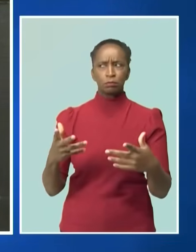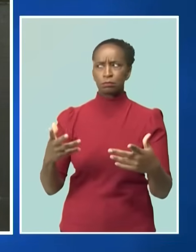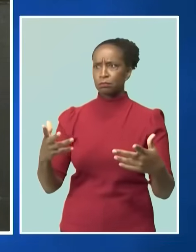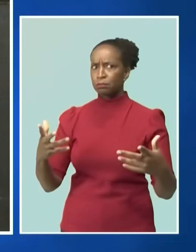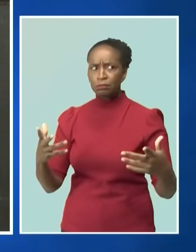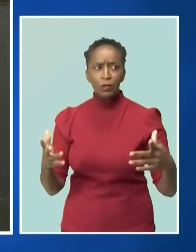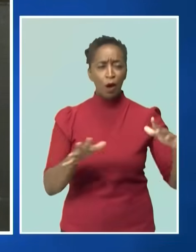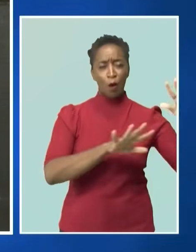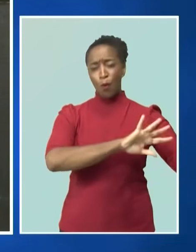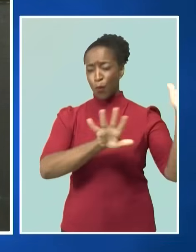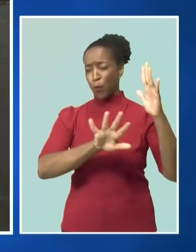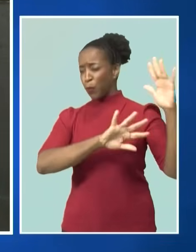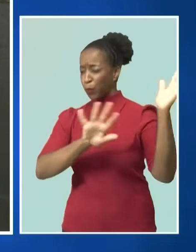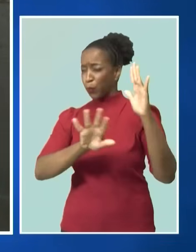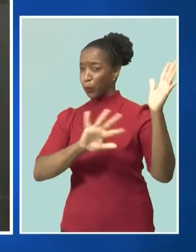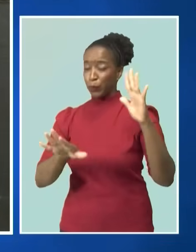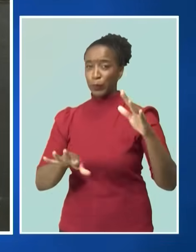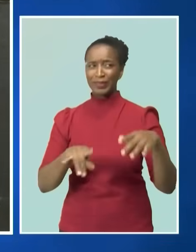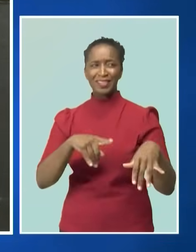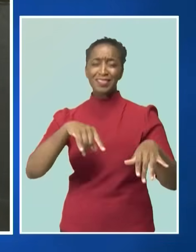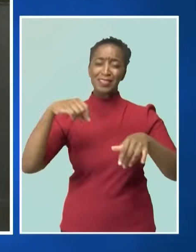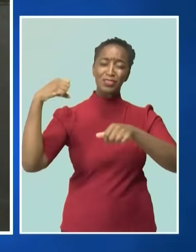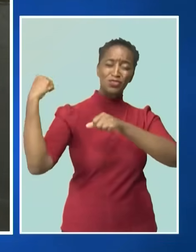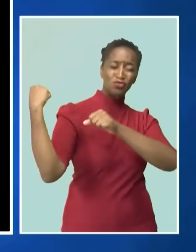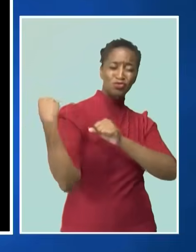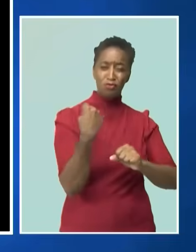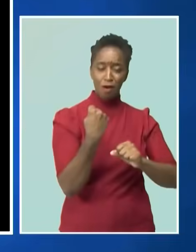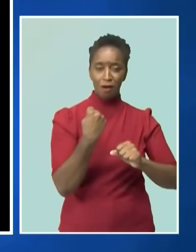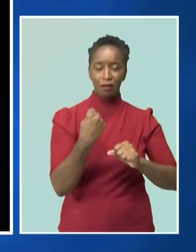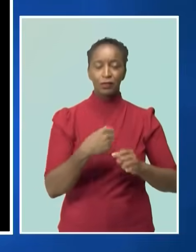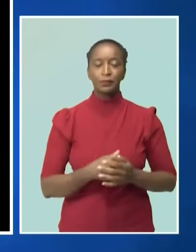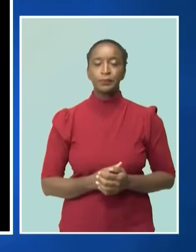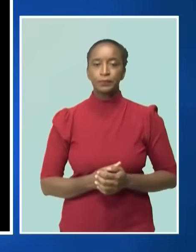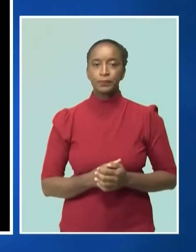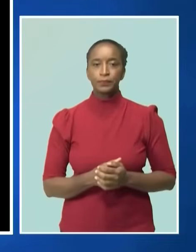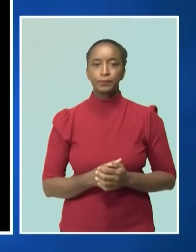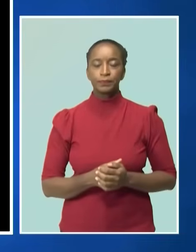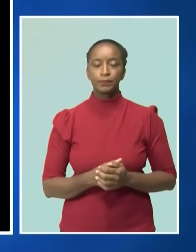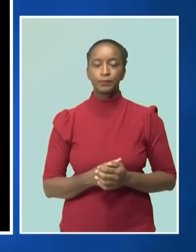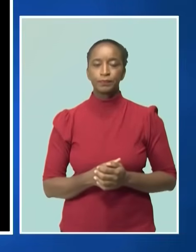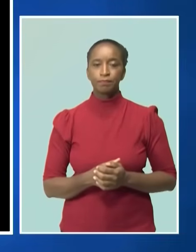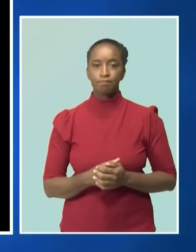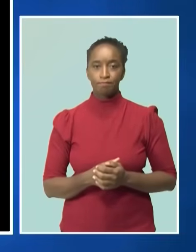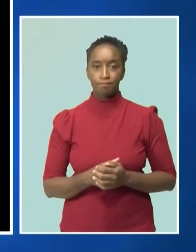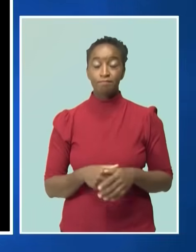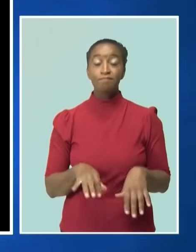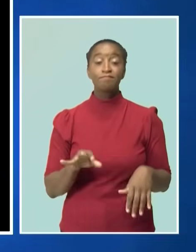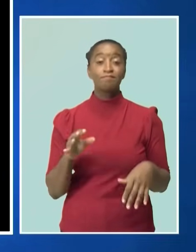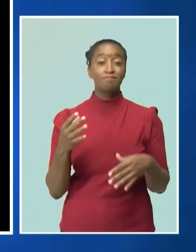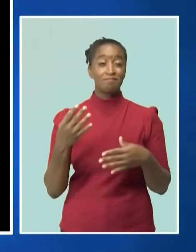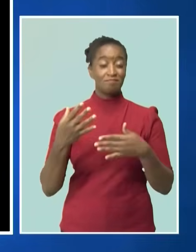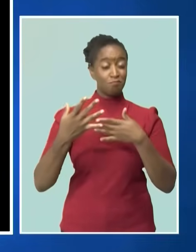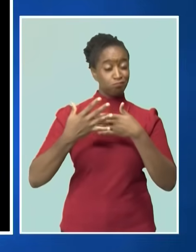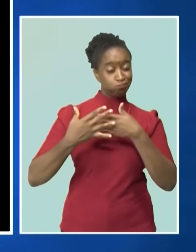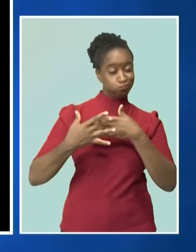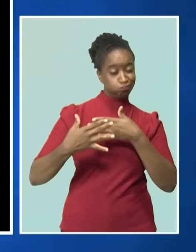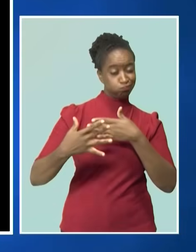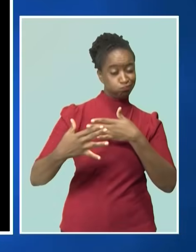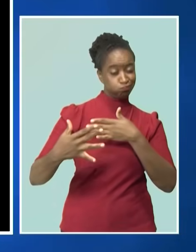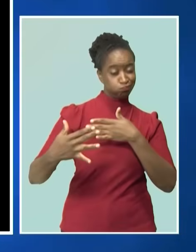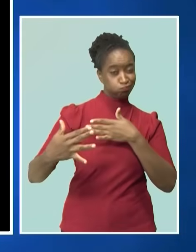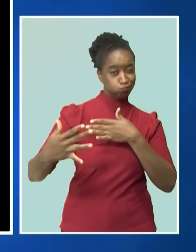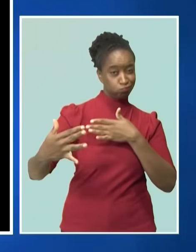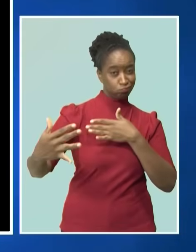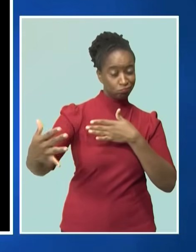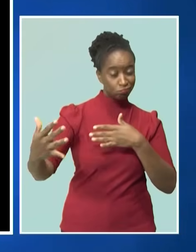other direction, and it was like stronger than the day before. Ms. Daniel says the days, weeks, and months following Hurricane Janet